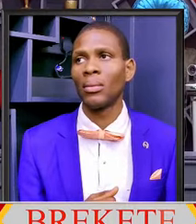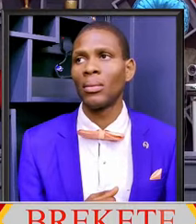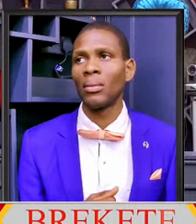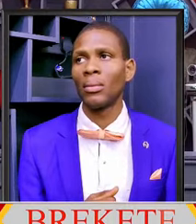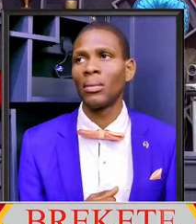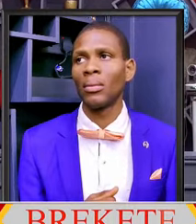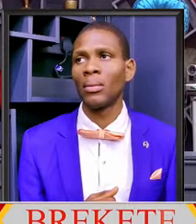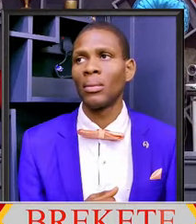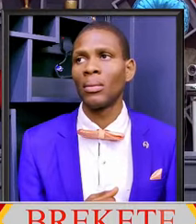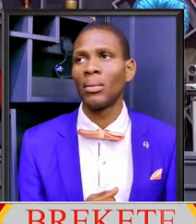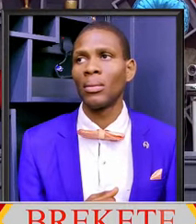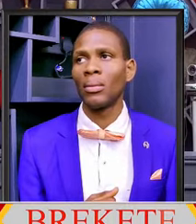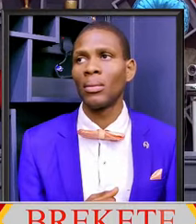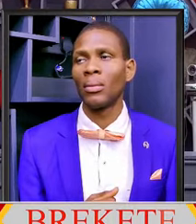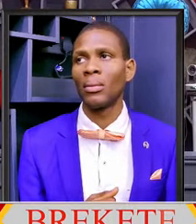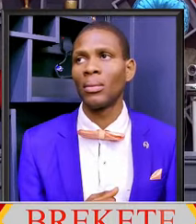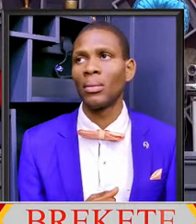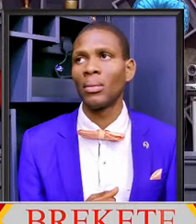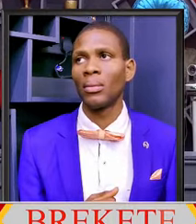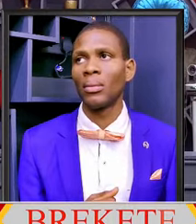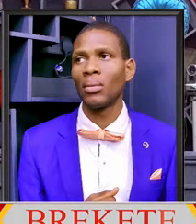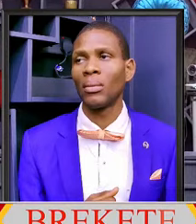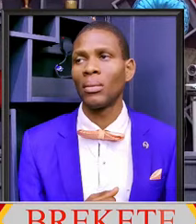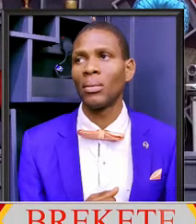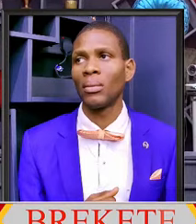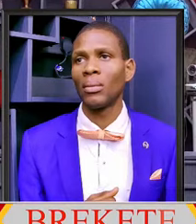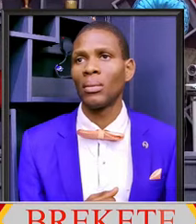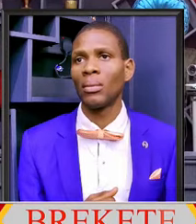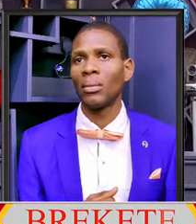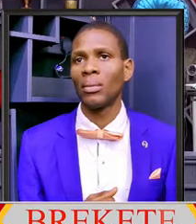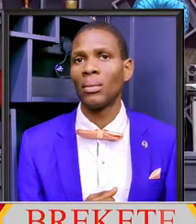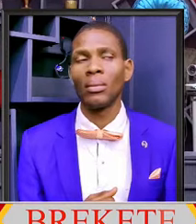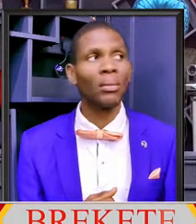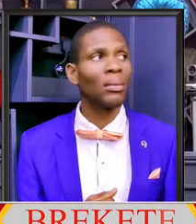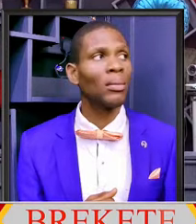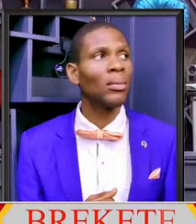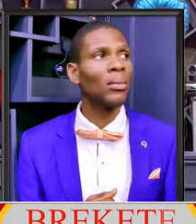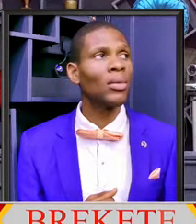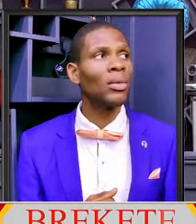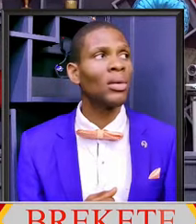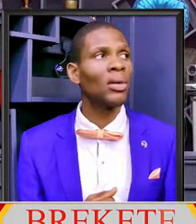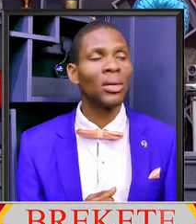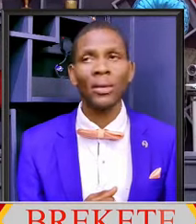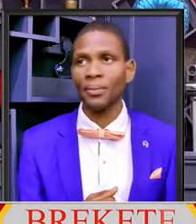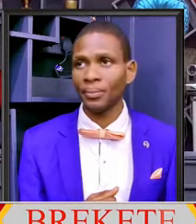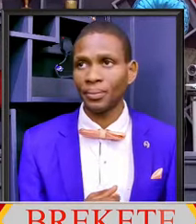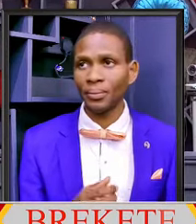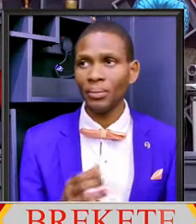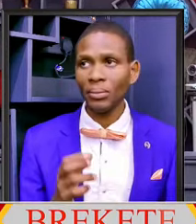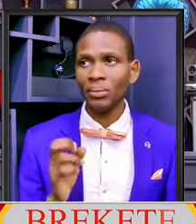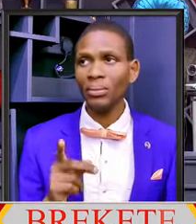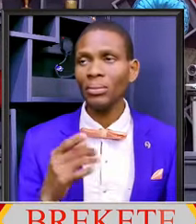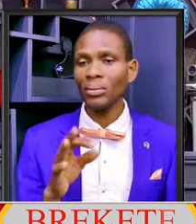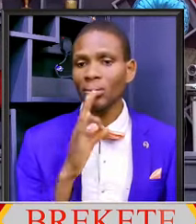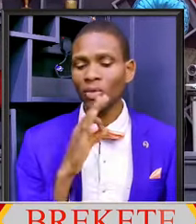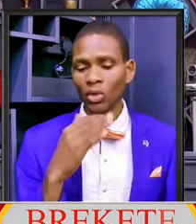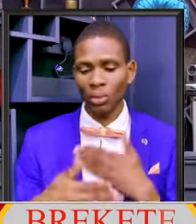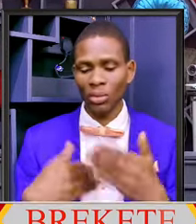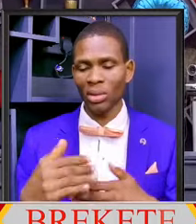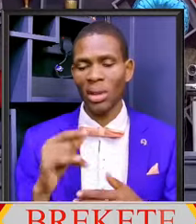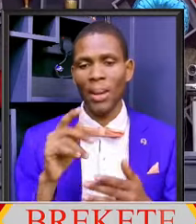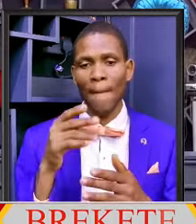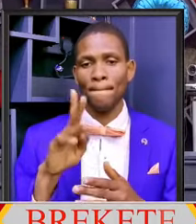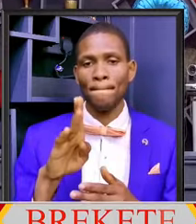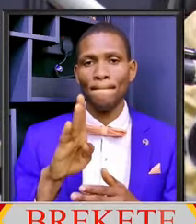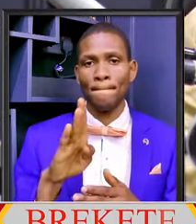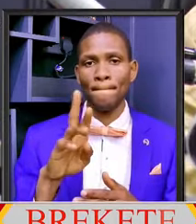koya girke-girke da tande-tande. She go learn them. Okay, so the food processing and bakery